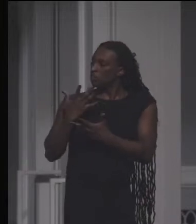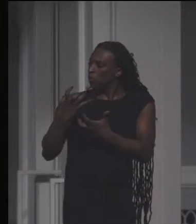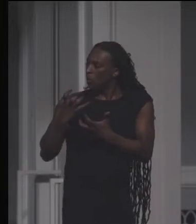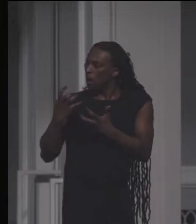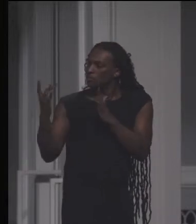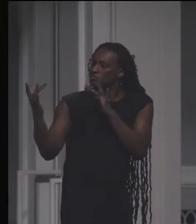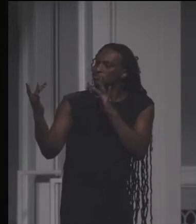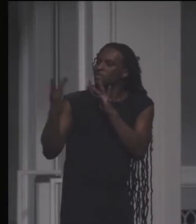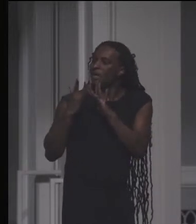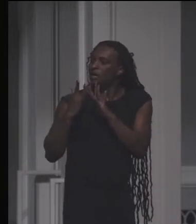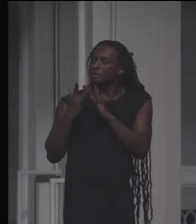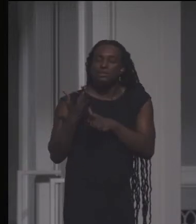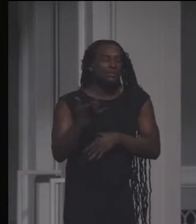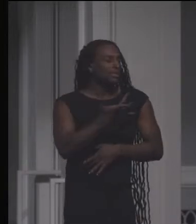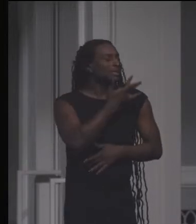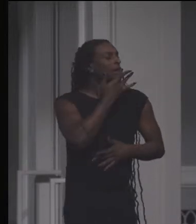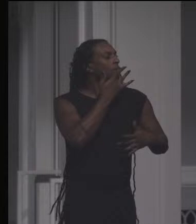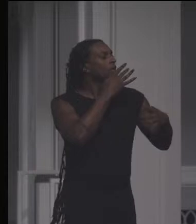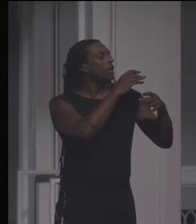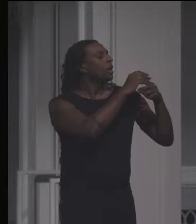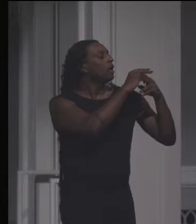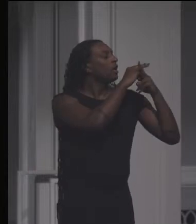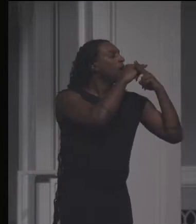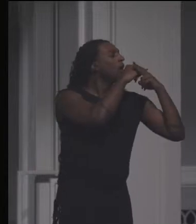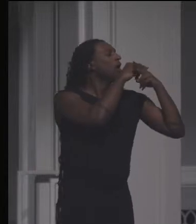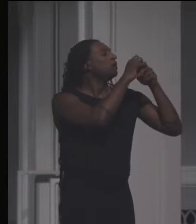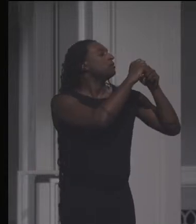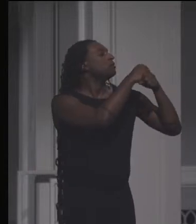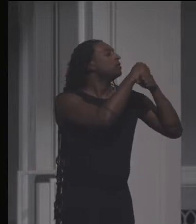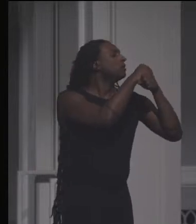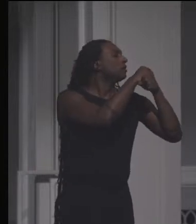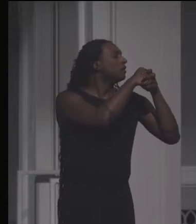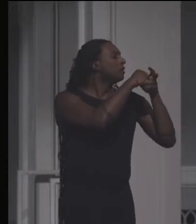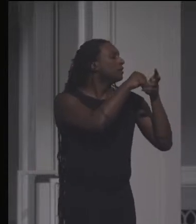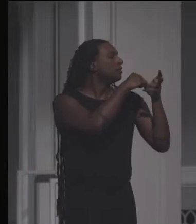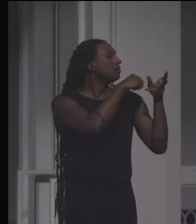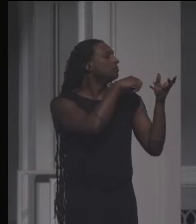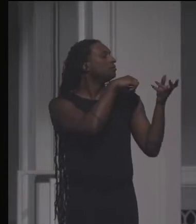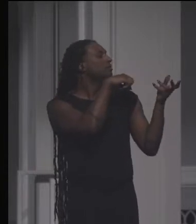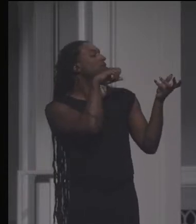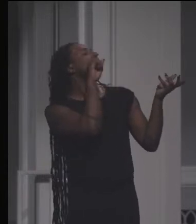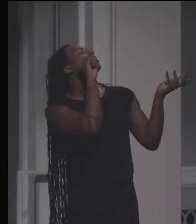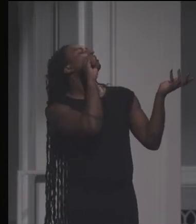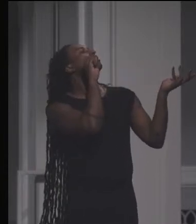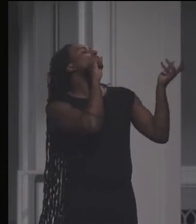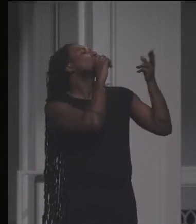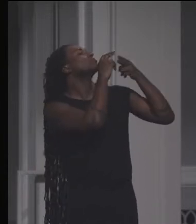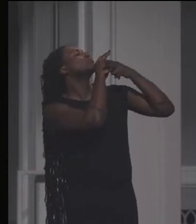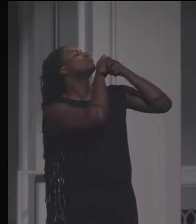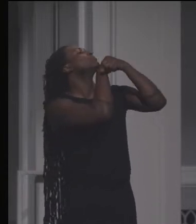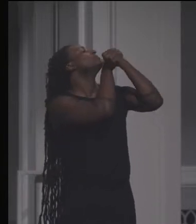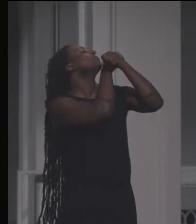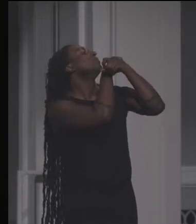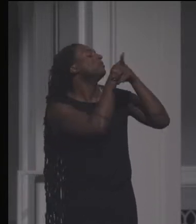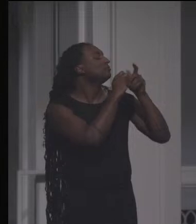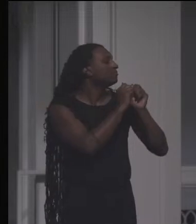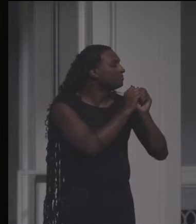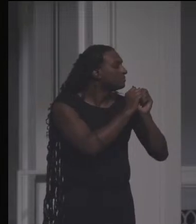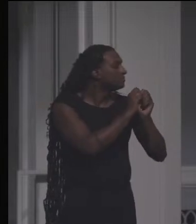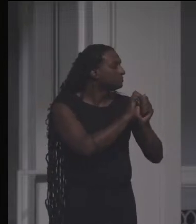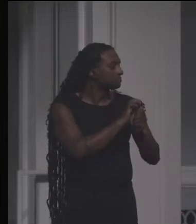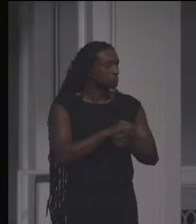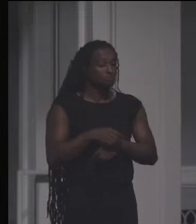to taste her throat, and in turn tip back her head and let her own throat be kissed.